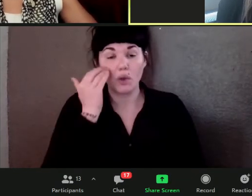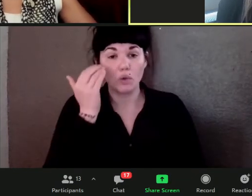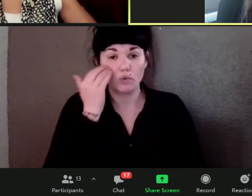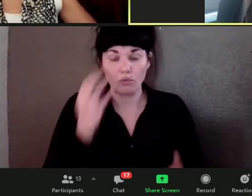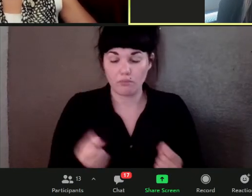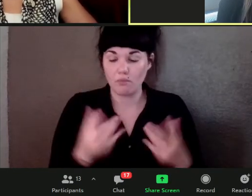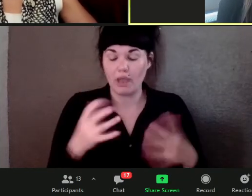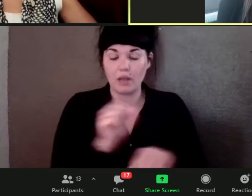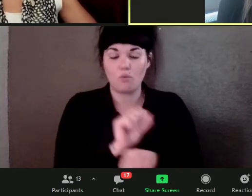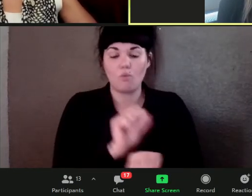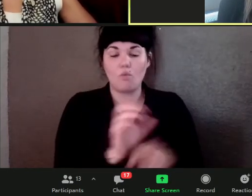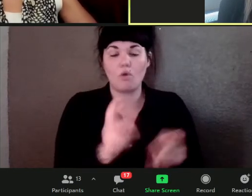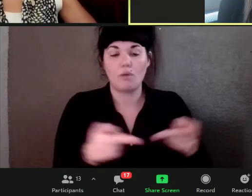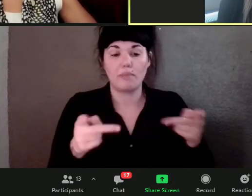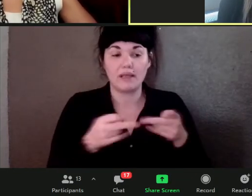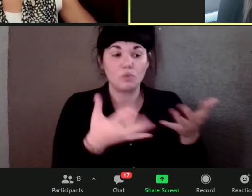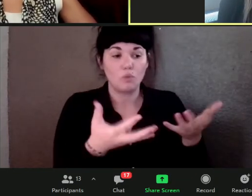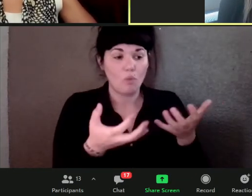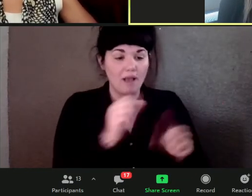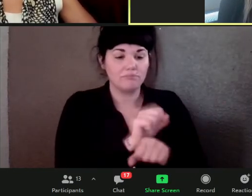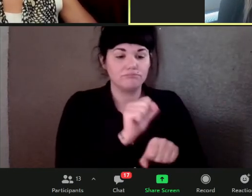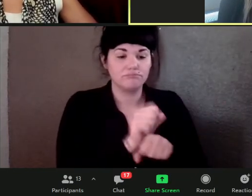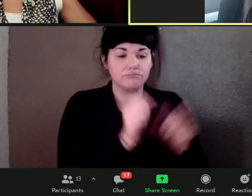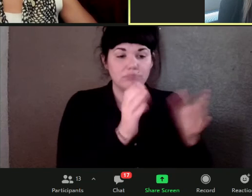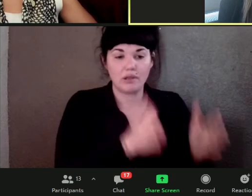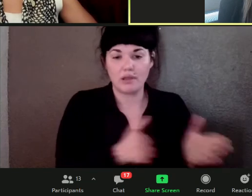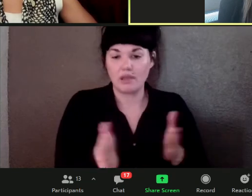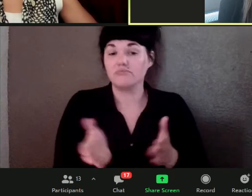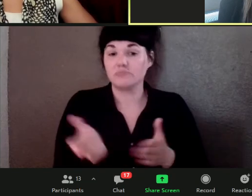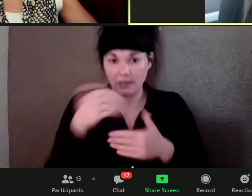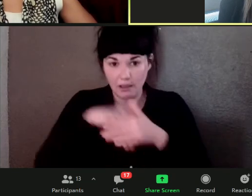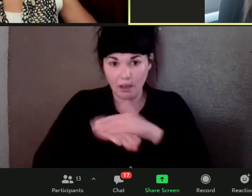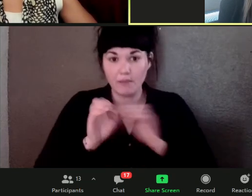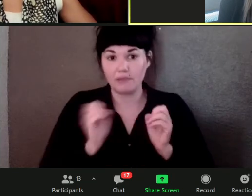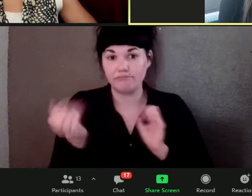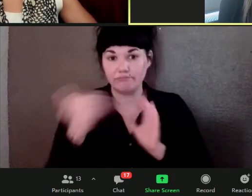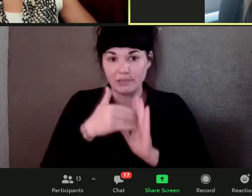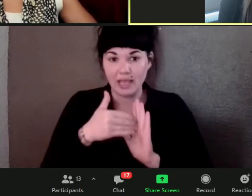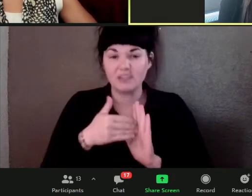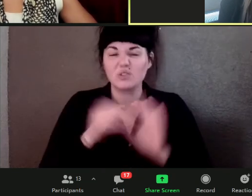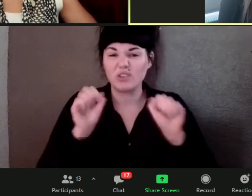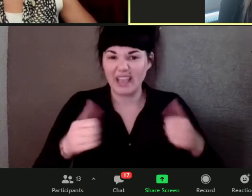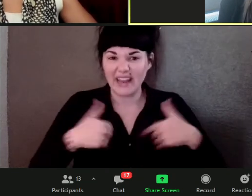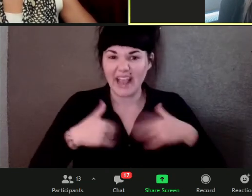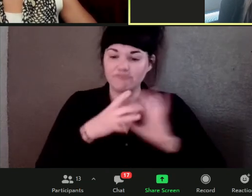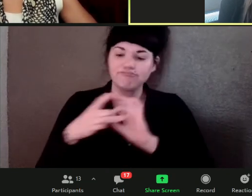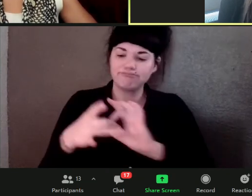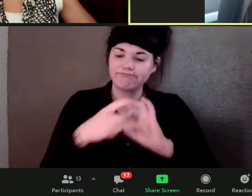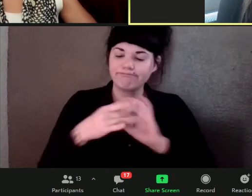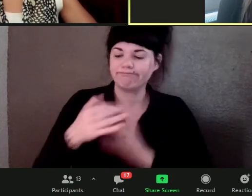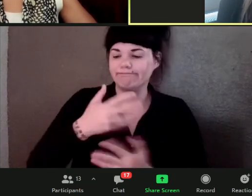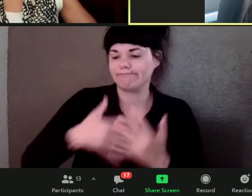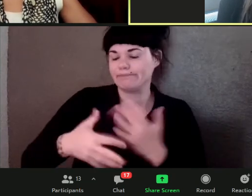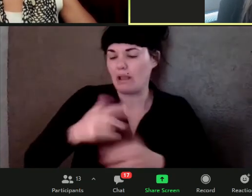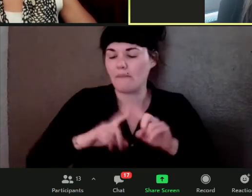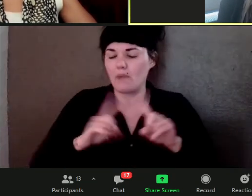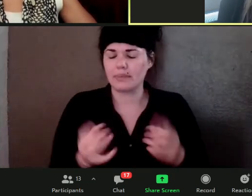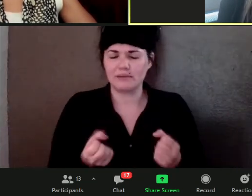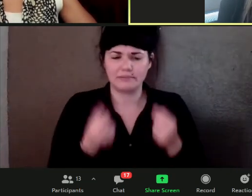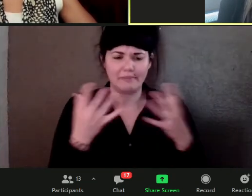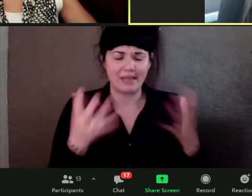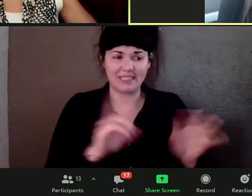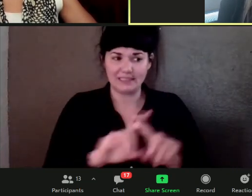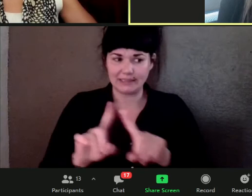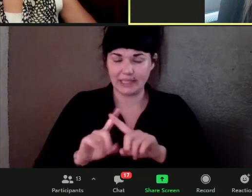the collaboration. But there's so many tools out there now that employers can use to collaborate with one another, and that they've kind of